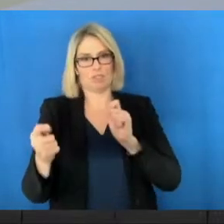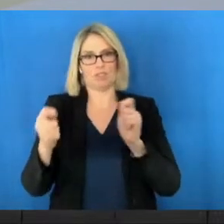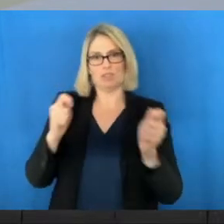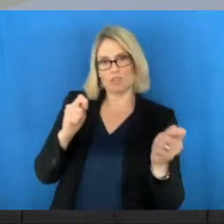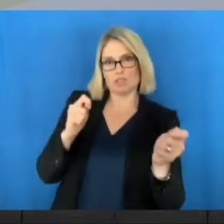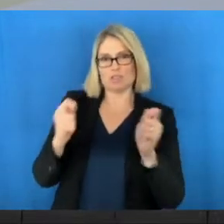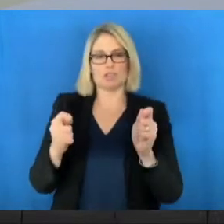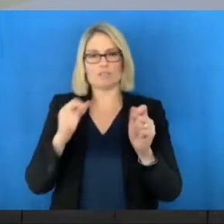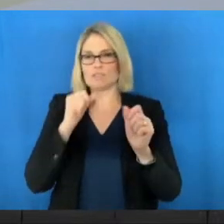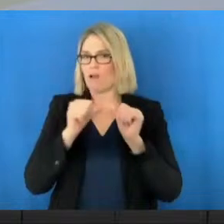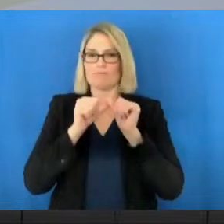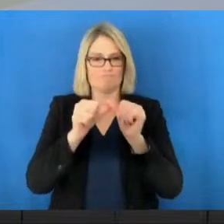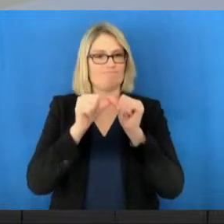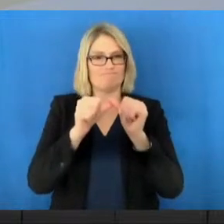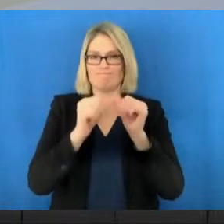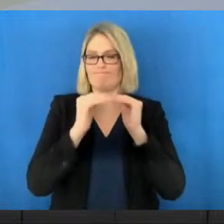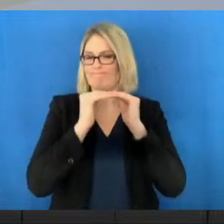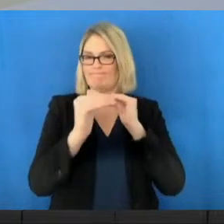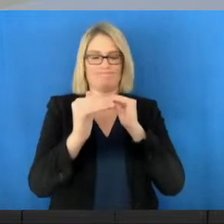maybe,